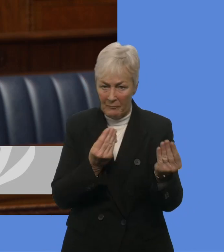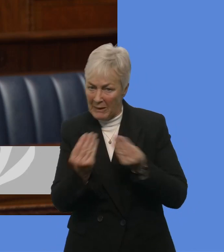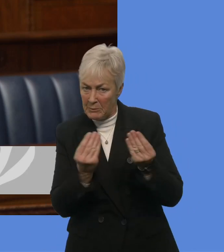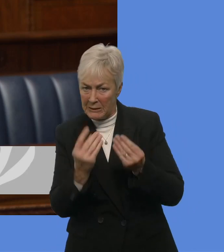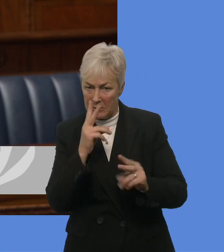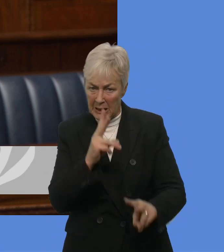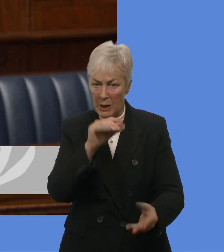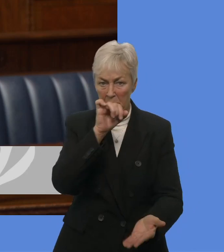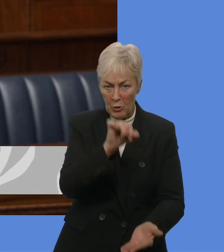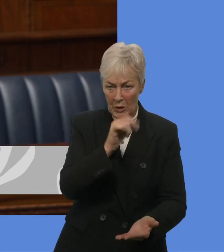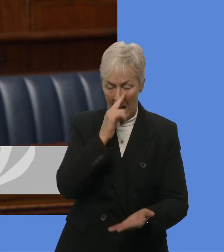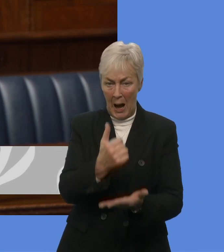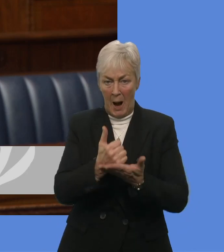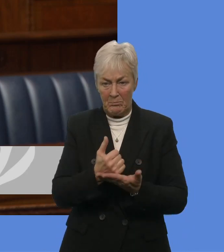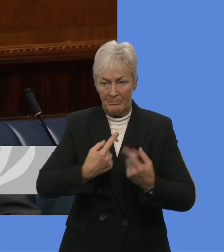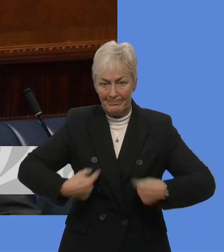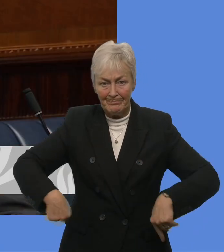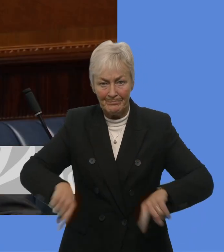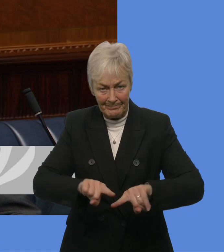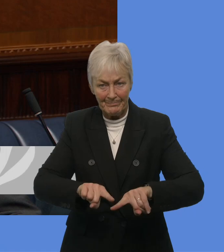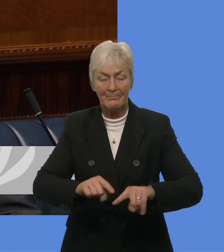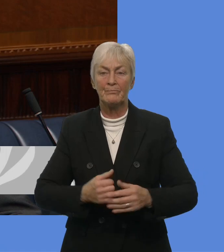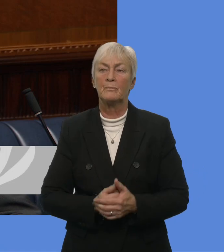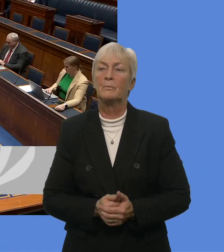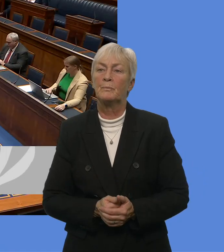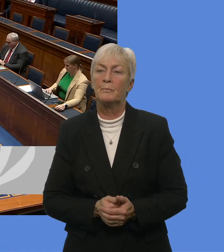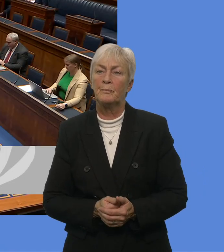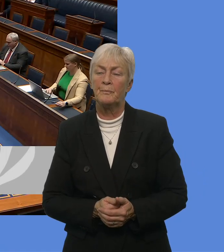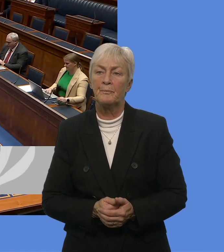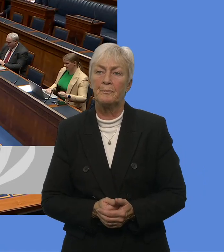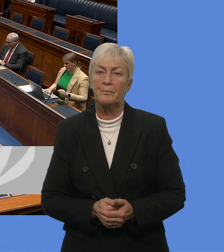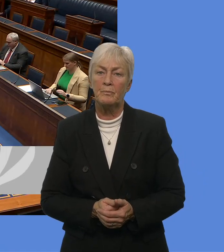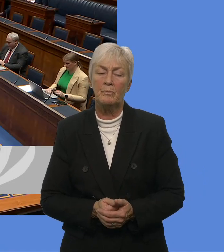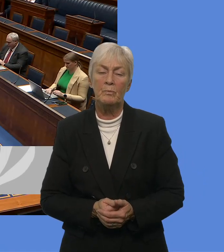towards meeting the targets on those 9 key priorities. Owen Crawford.